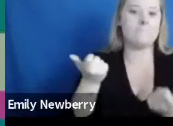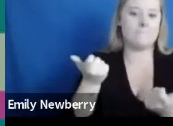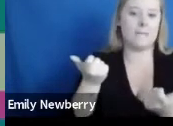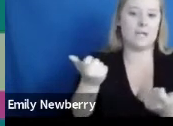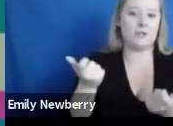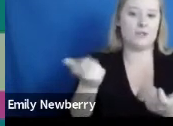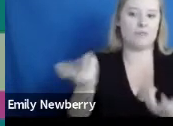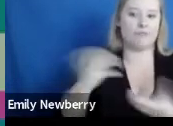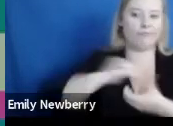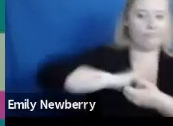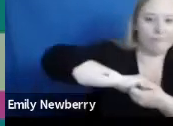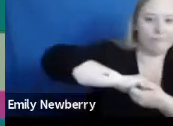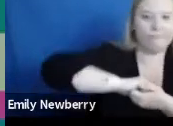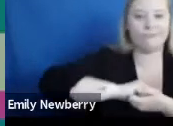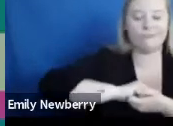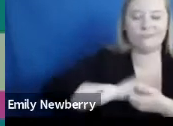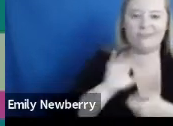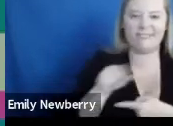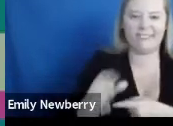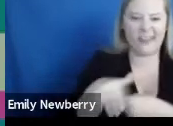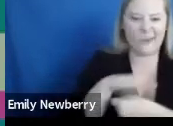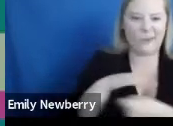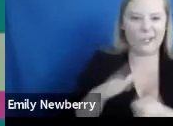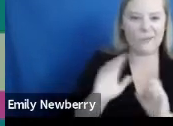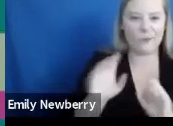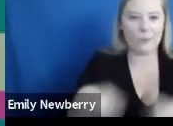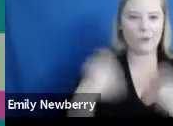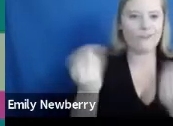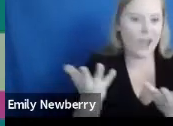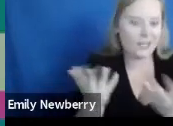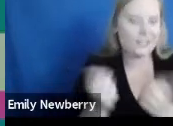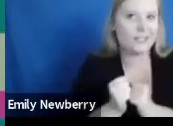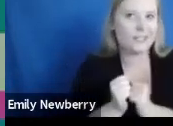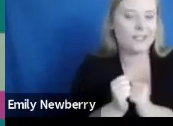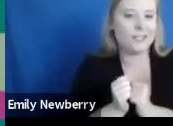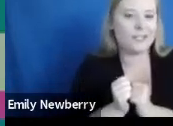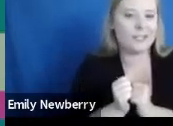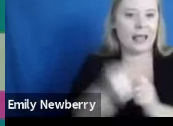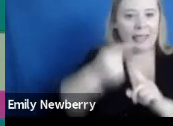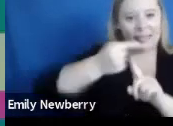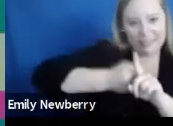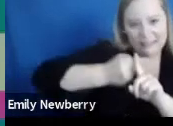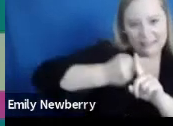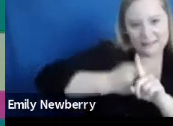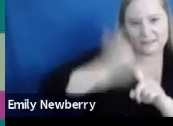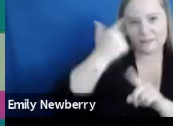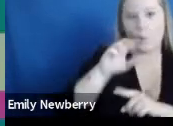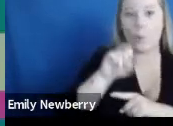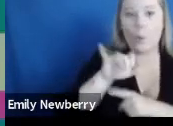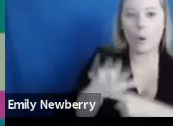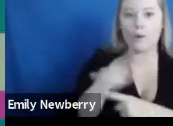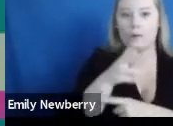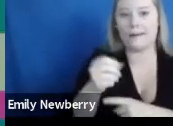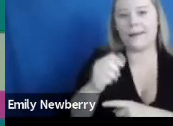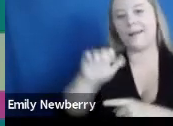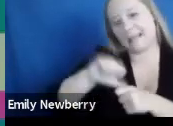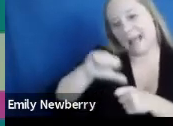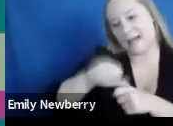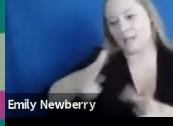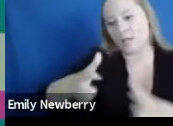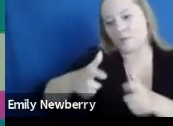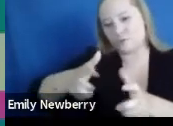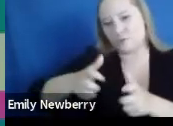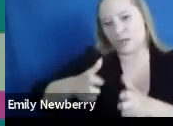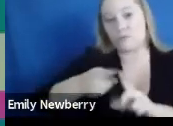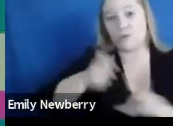area for providing leases for oil and gas extraction. Of that